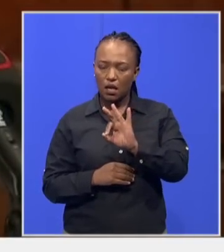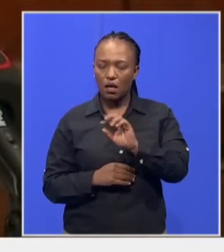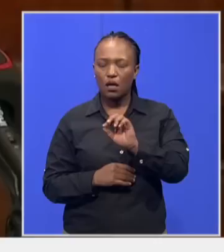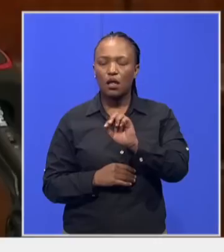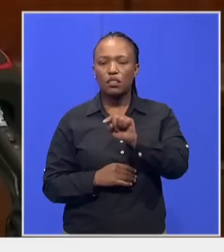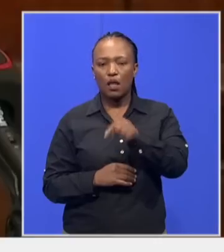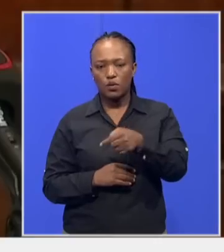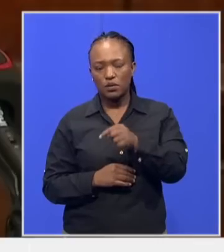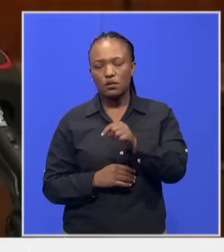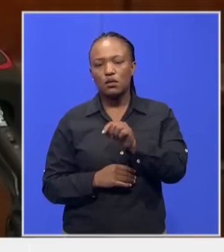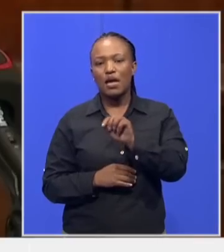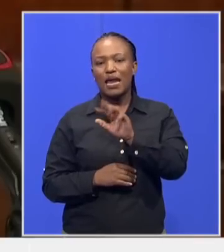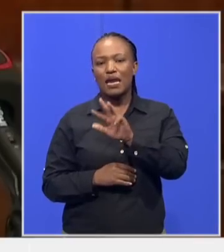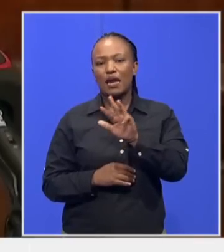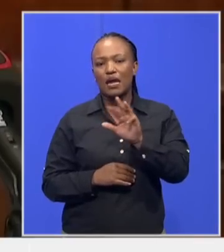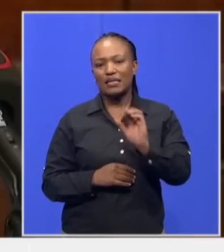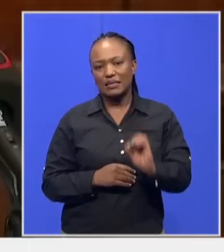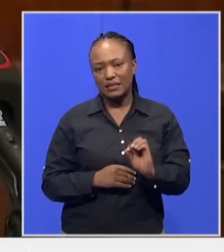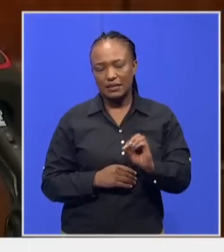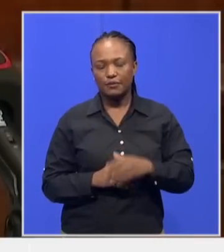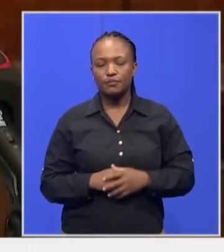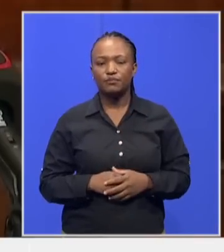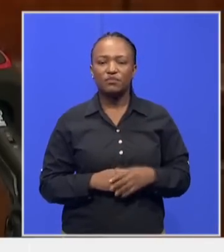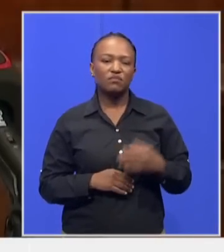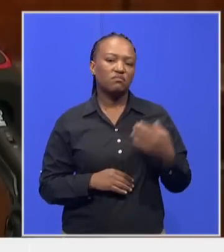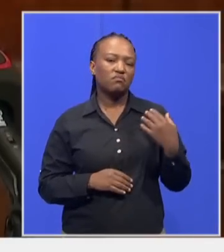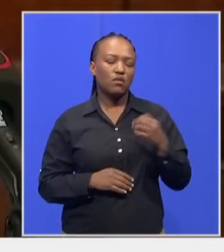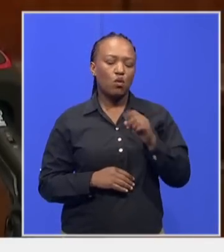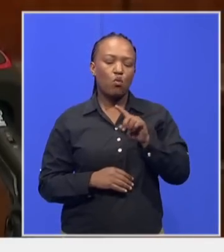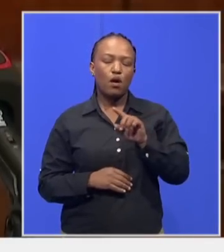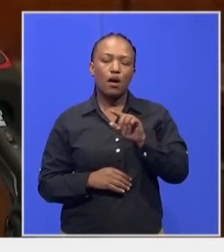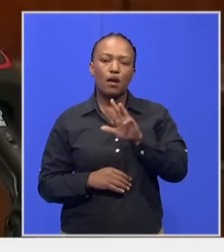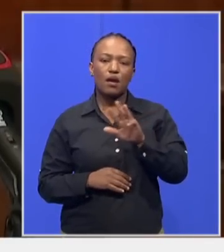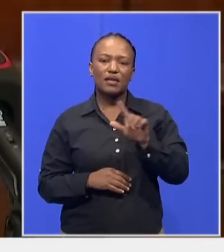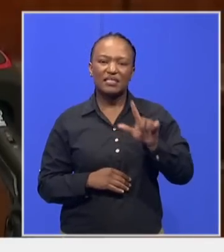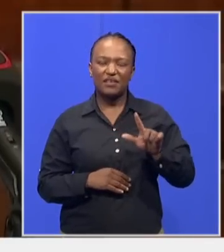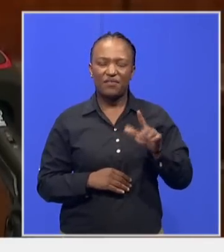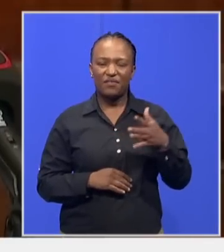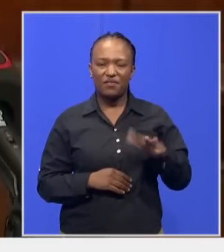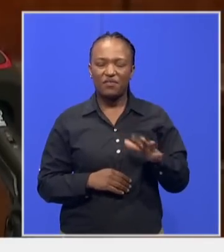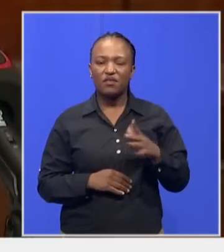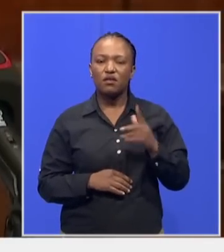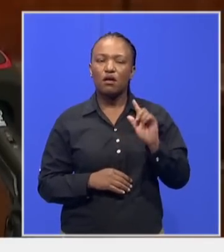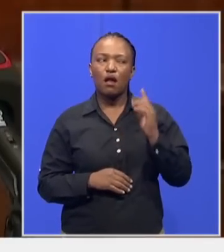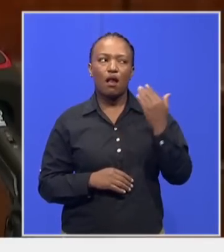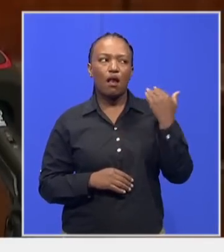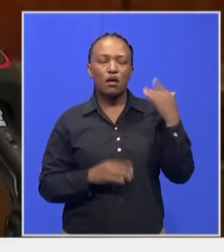First commissioned in 1987, and the last unit was commissioned in